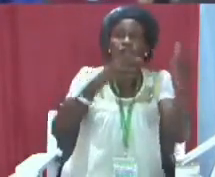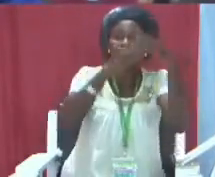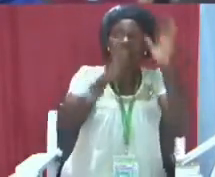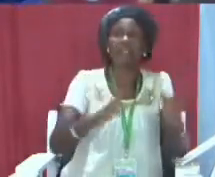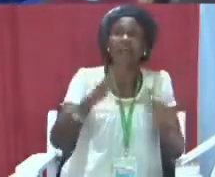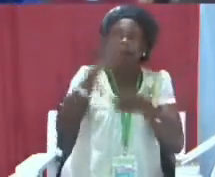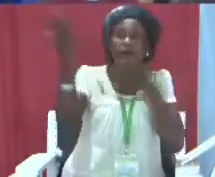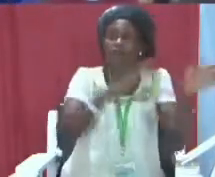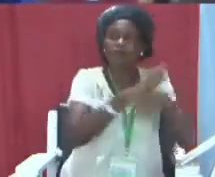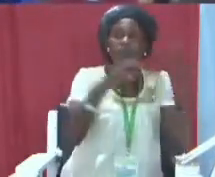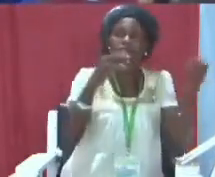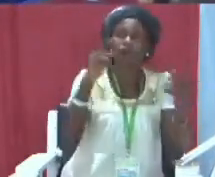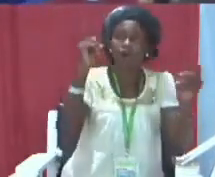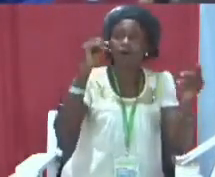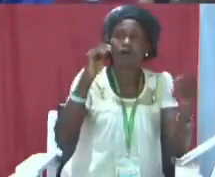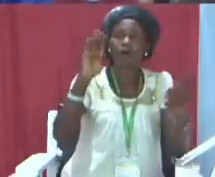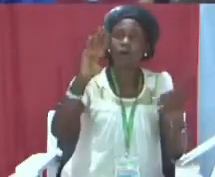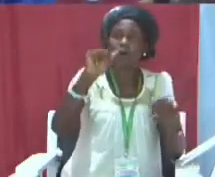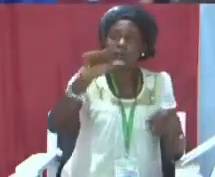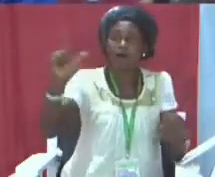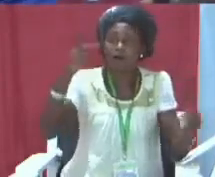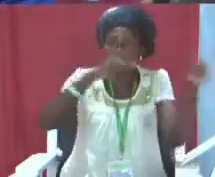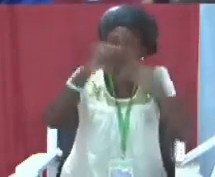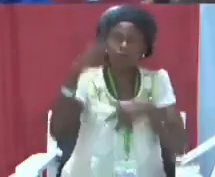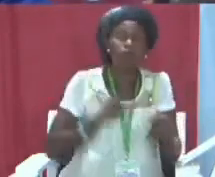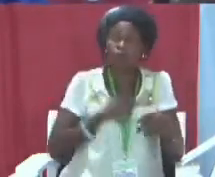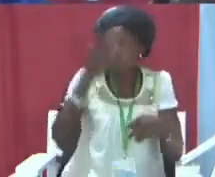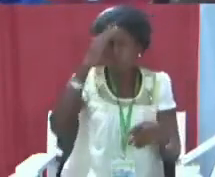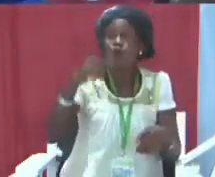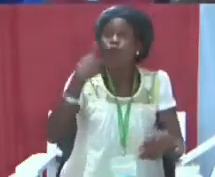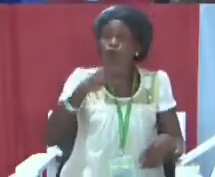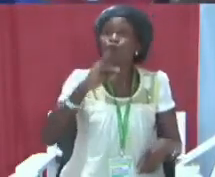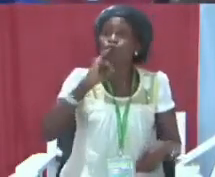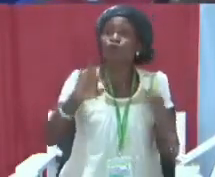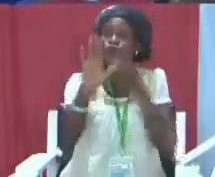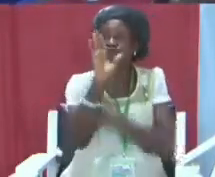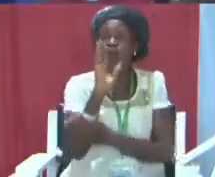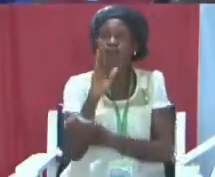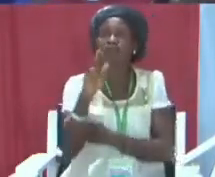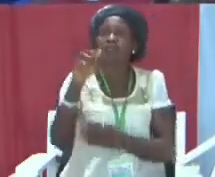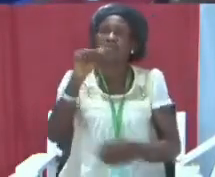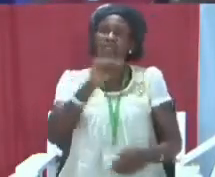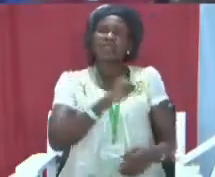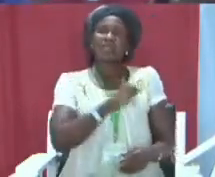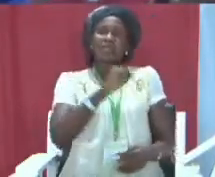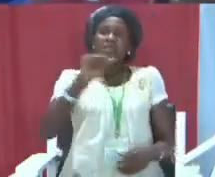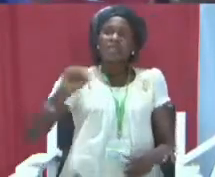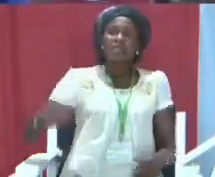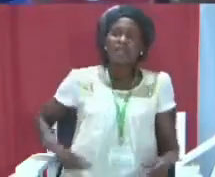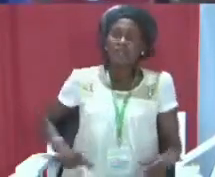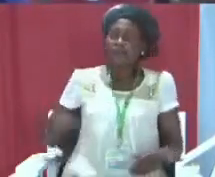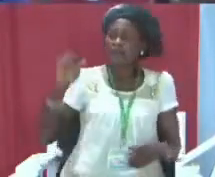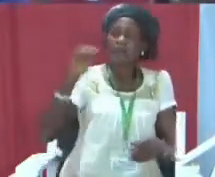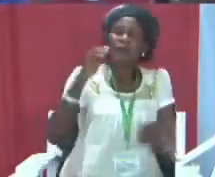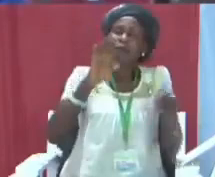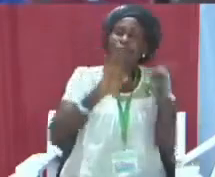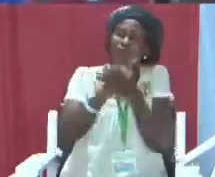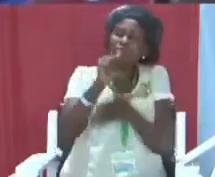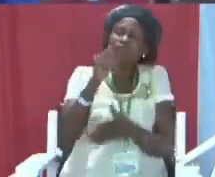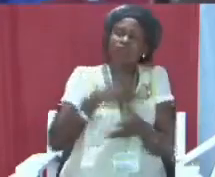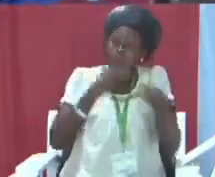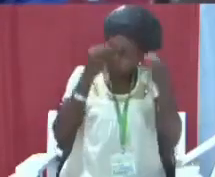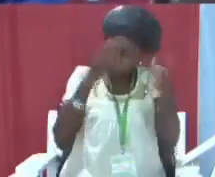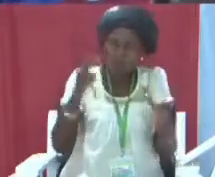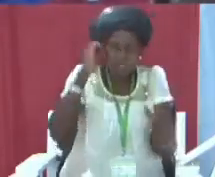Baal. We are going to know who is God." Ahab believed and obeyed. He humbled